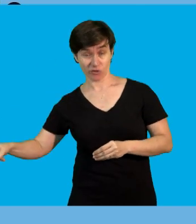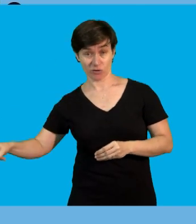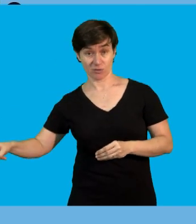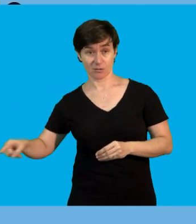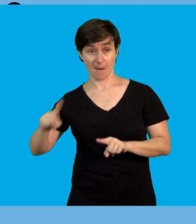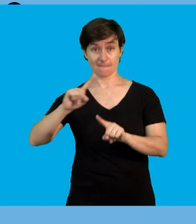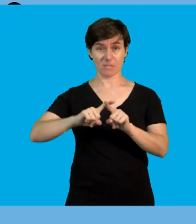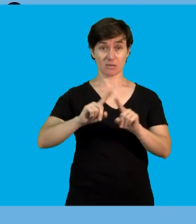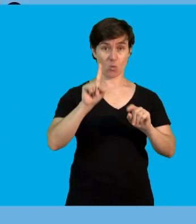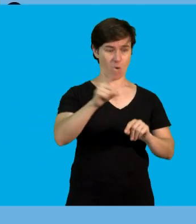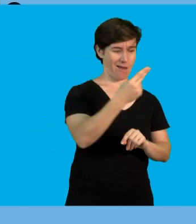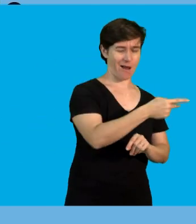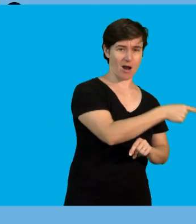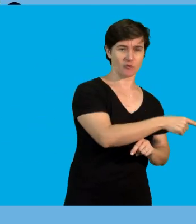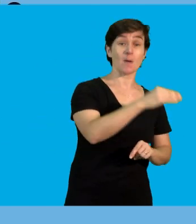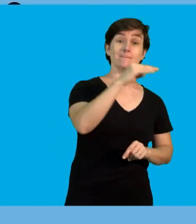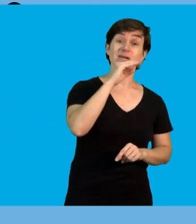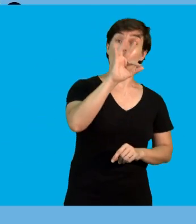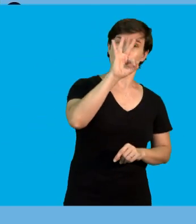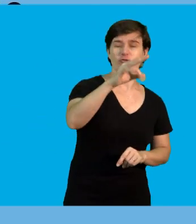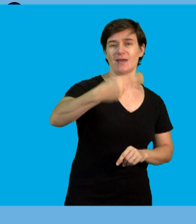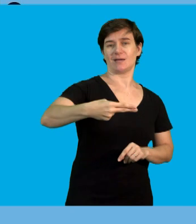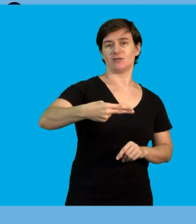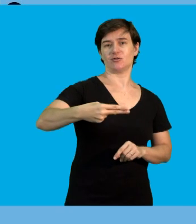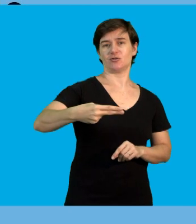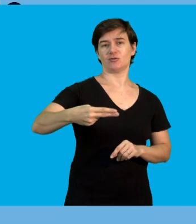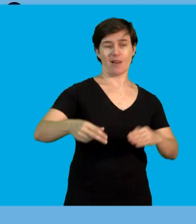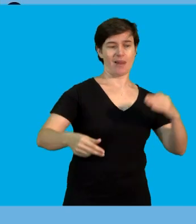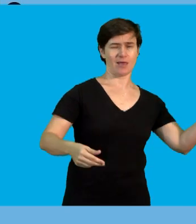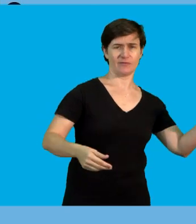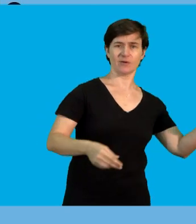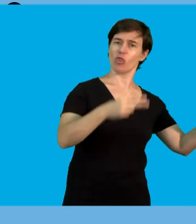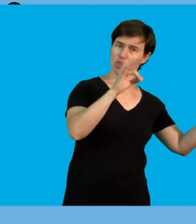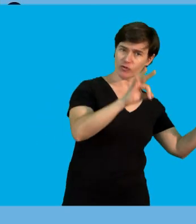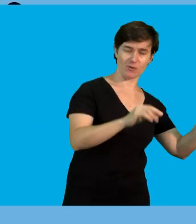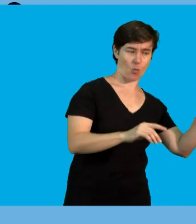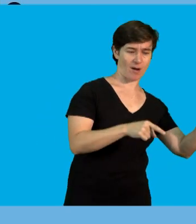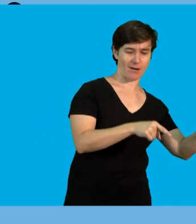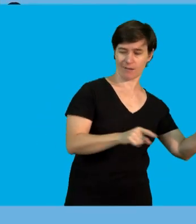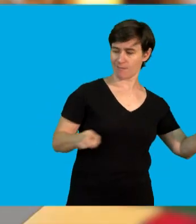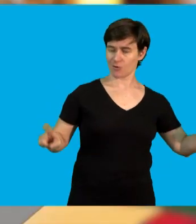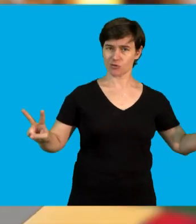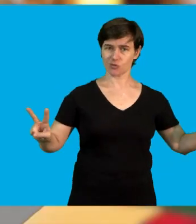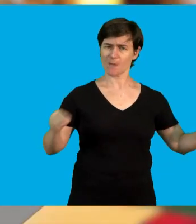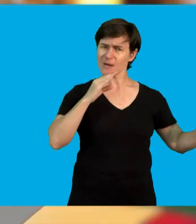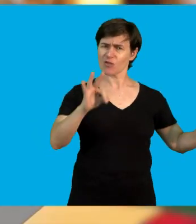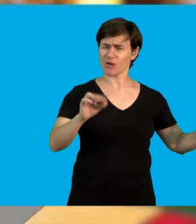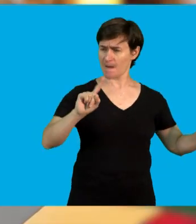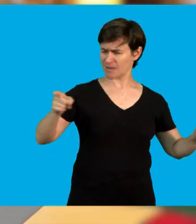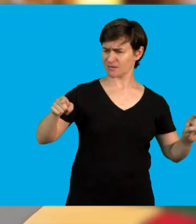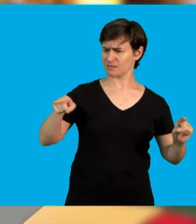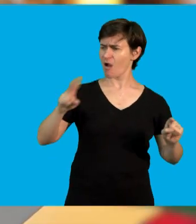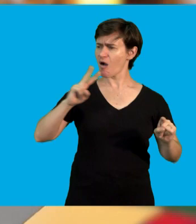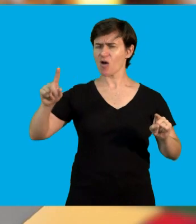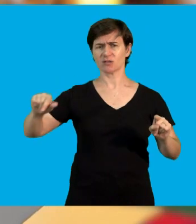hydrogens. So 2 hydrogens plus 1 hydrogen, we have 3 hydrogens on the left-hand side. However, on the right-hand side, we only have